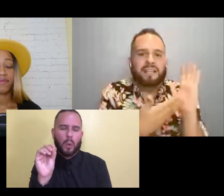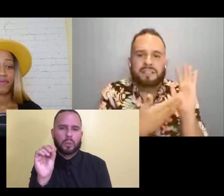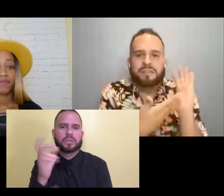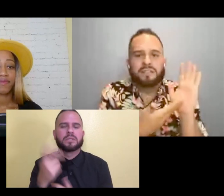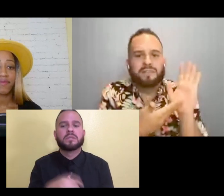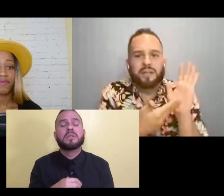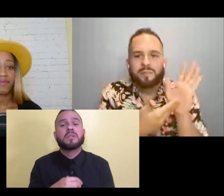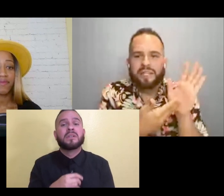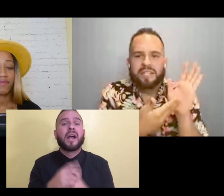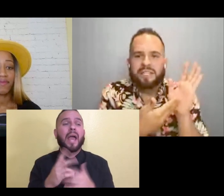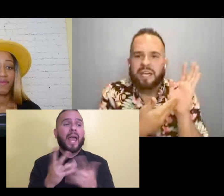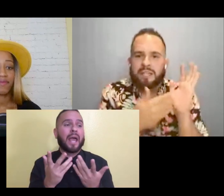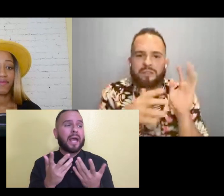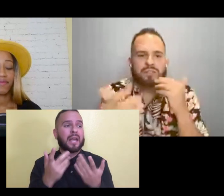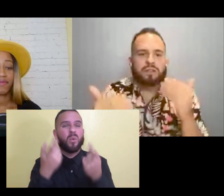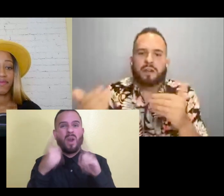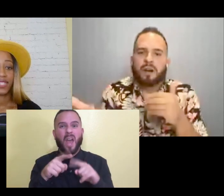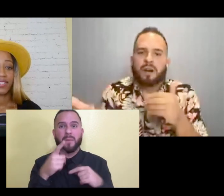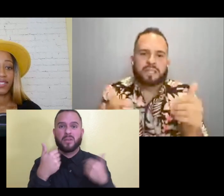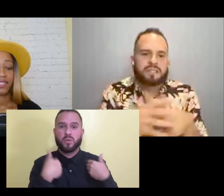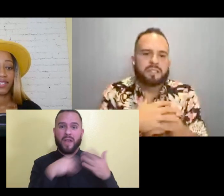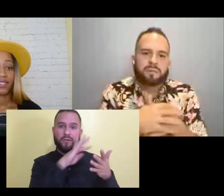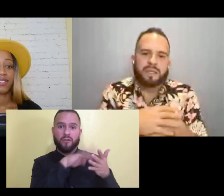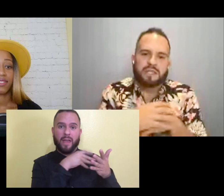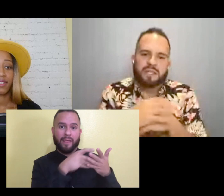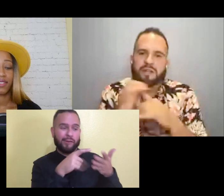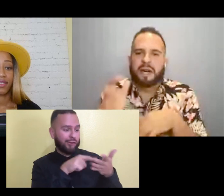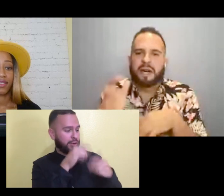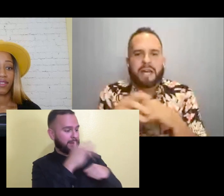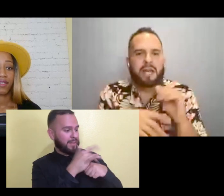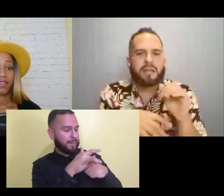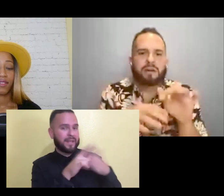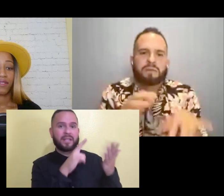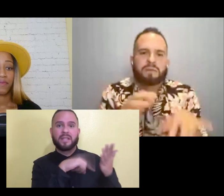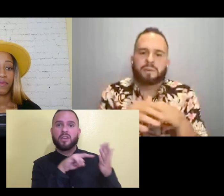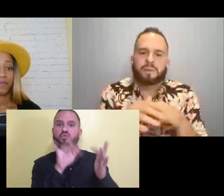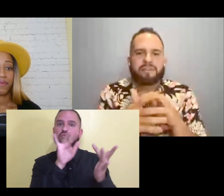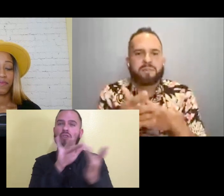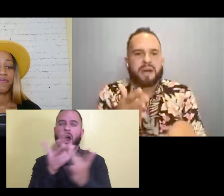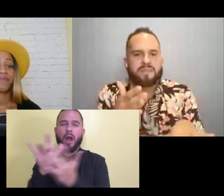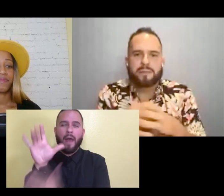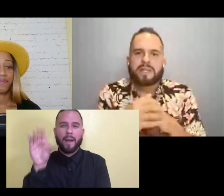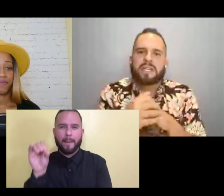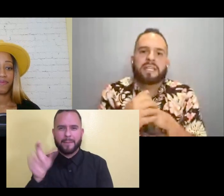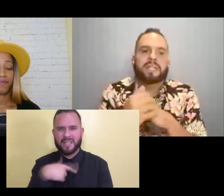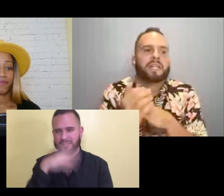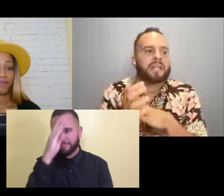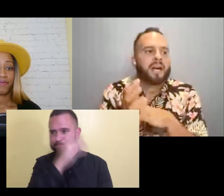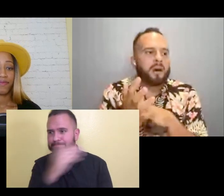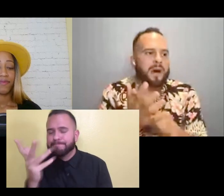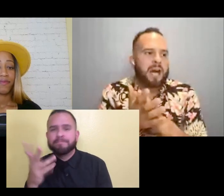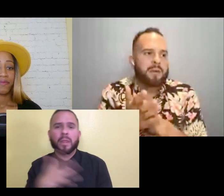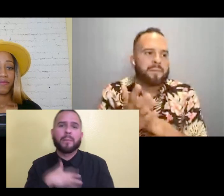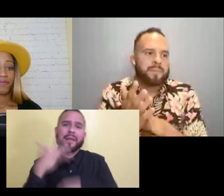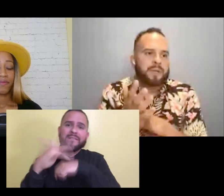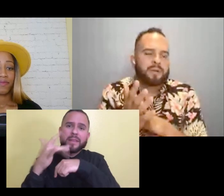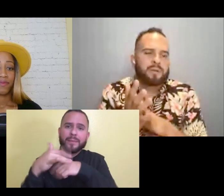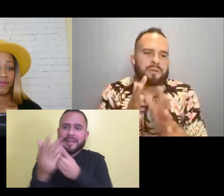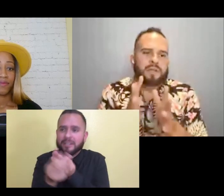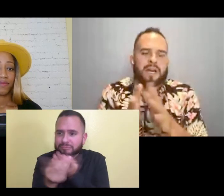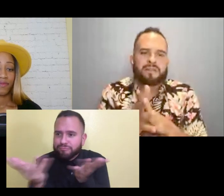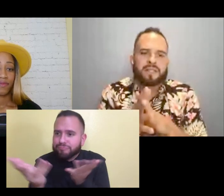got your calendar with your availability, and you just start contacting these companies, and you go, hey, just want to give you my availability.